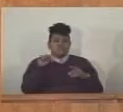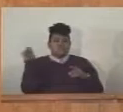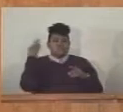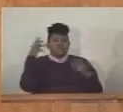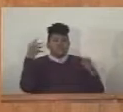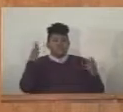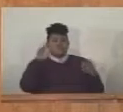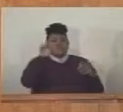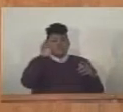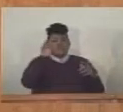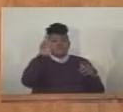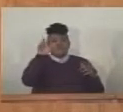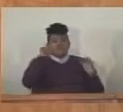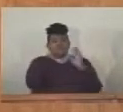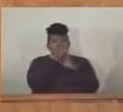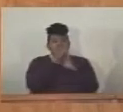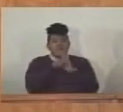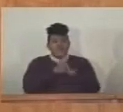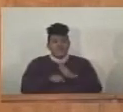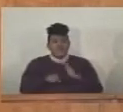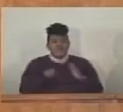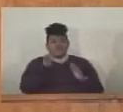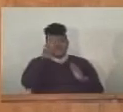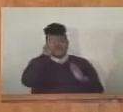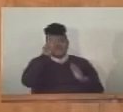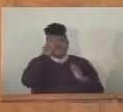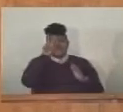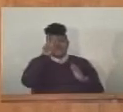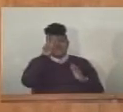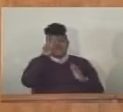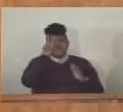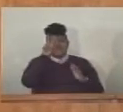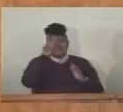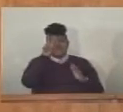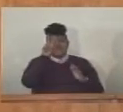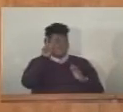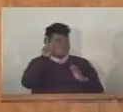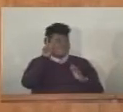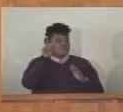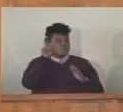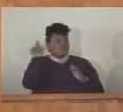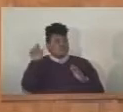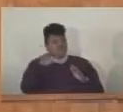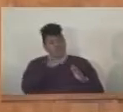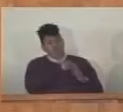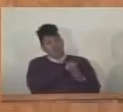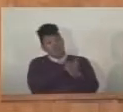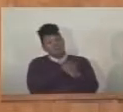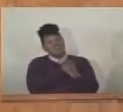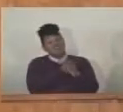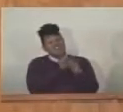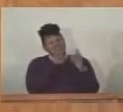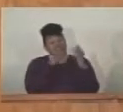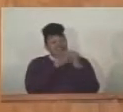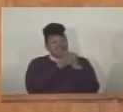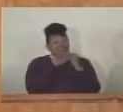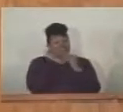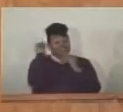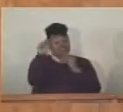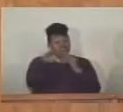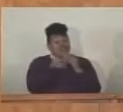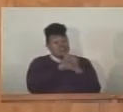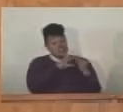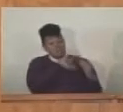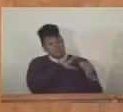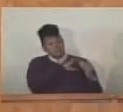already 103 murders. We're talking 2005. The authorities dispatched additional police officers